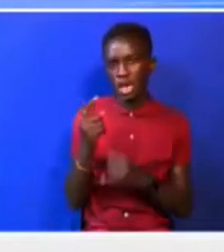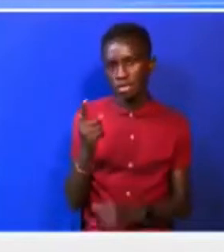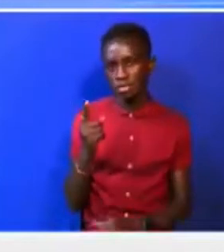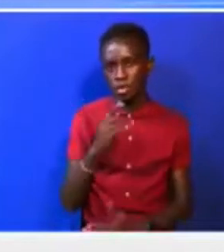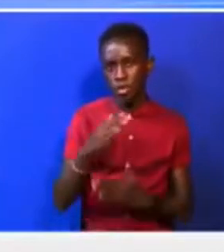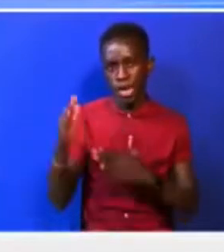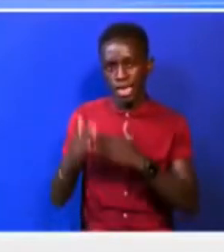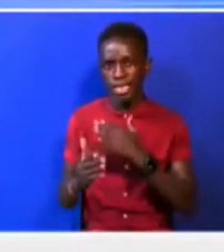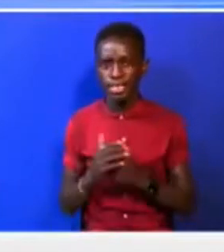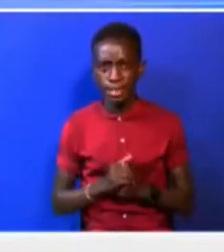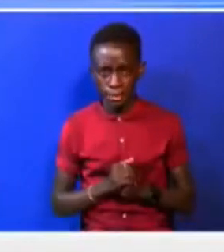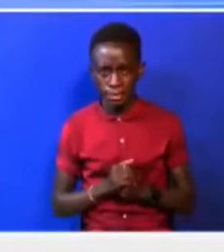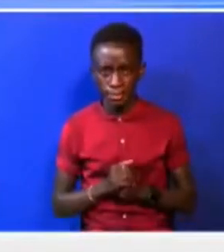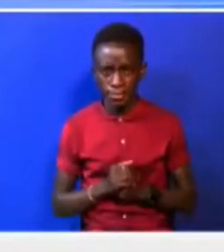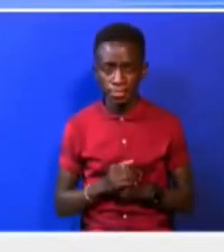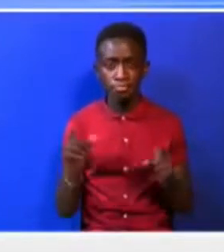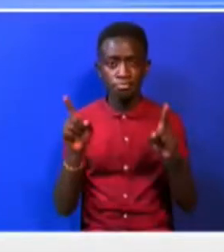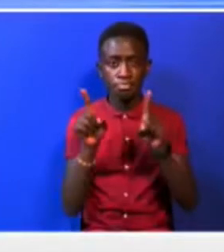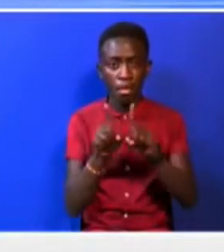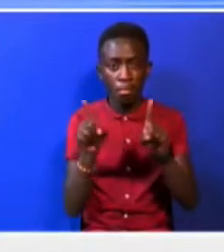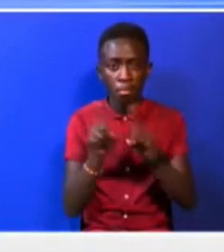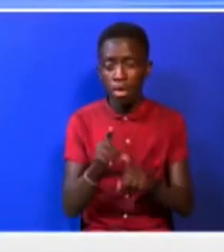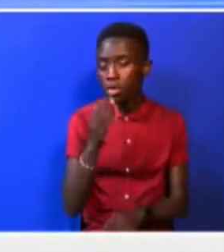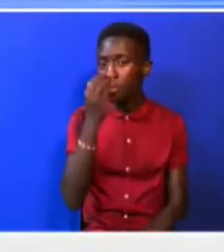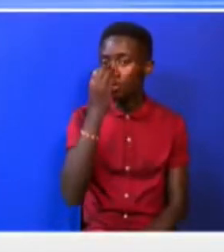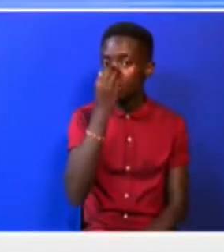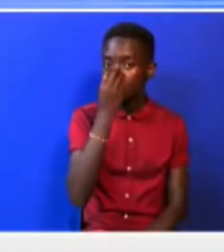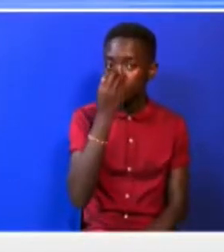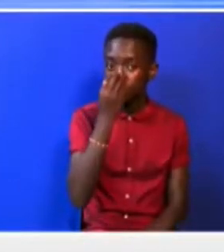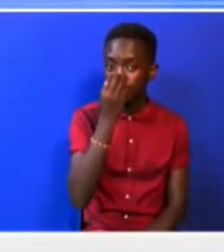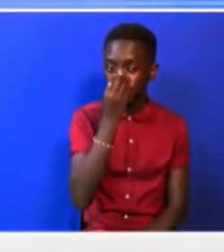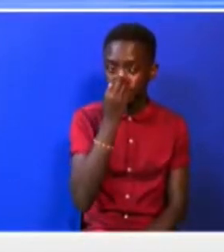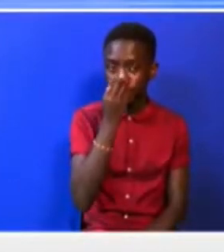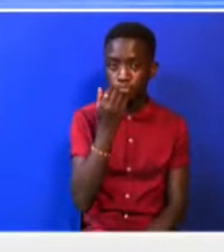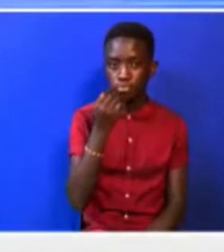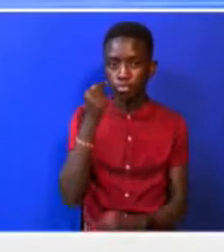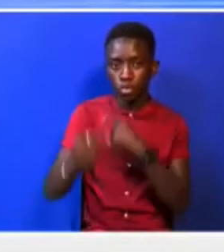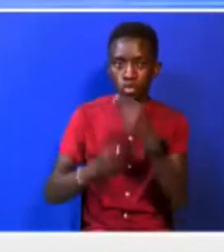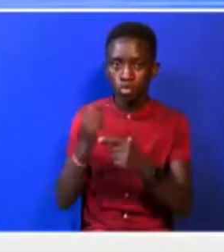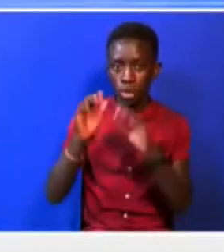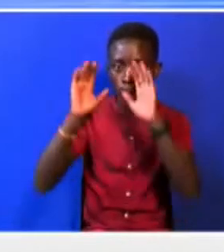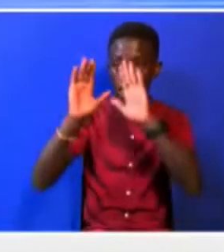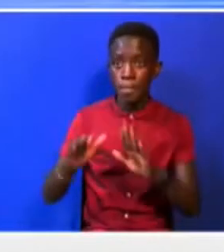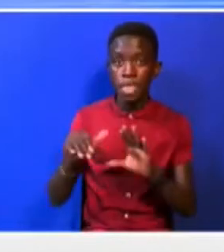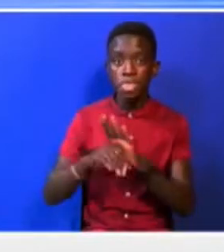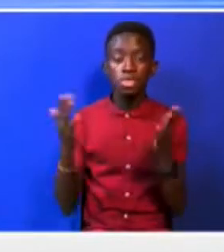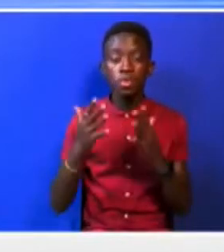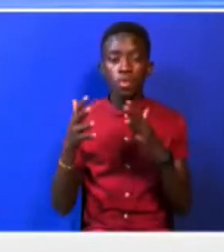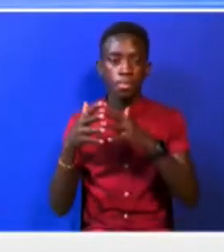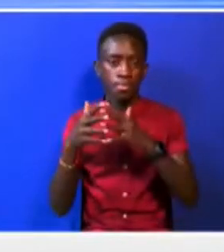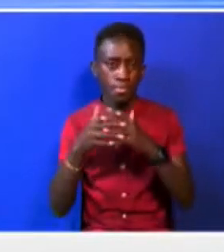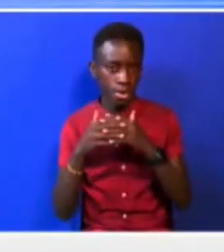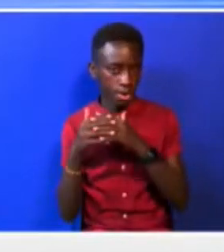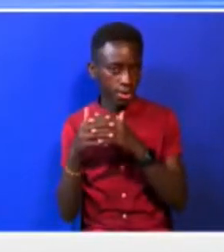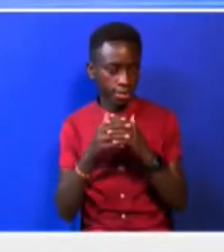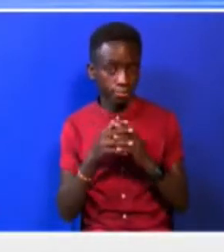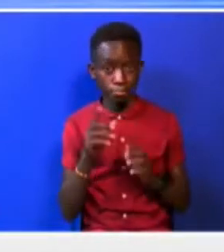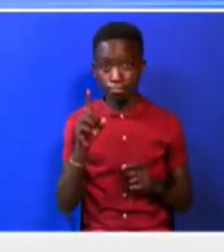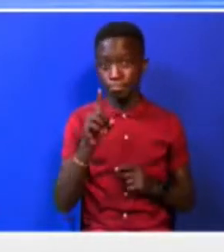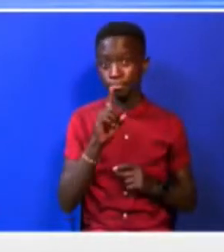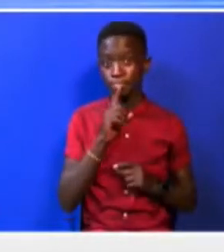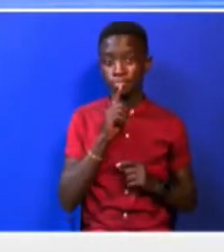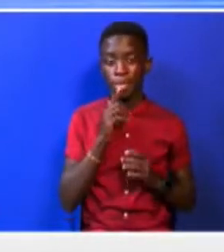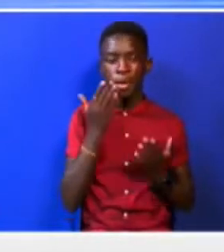Na mnaibu rais William Ruto ameendelea kusutwa kwa kauli zake nchini Marekani ambapo amekuwa akidai kuwa huenda kukawa na